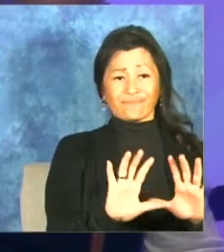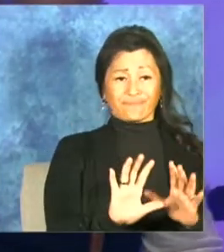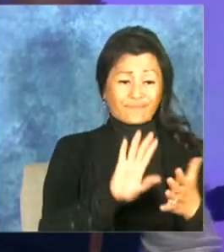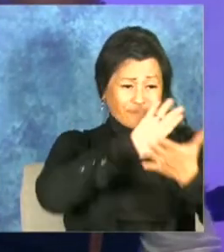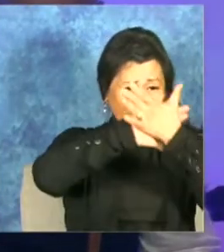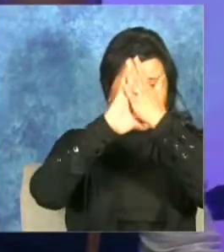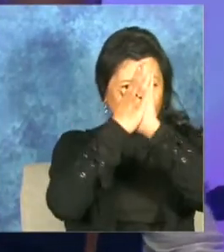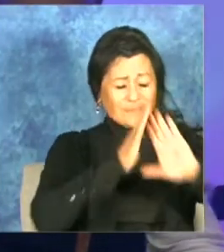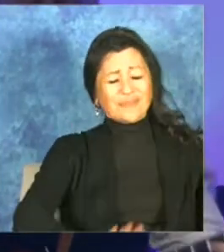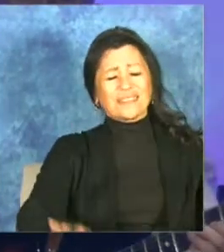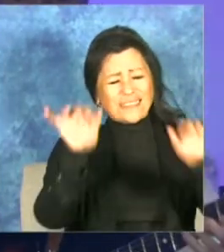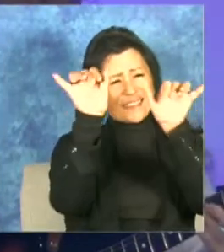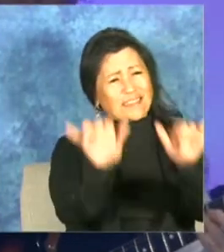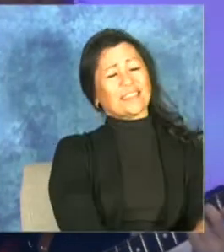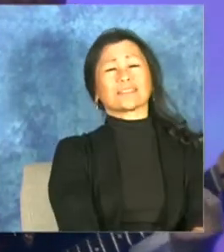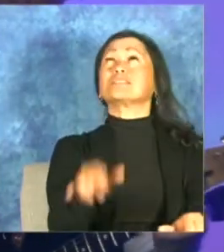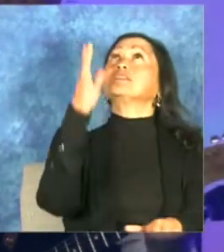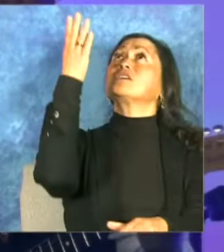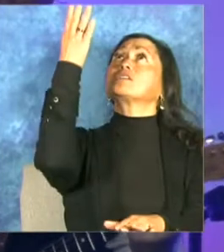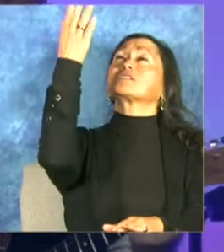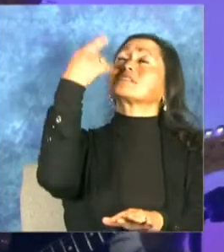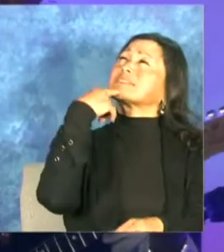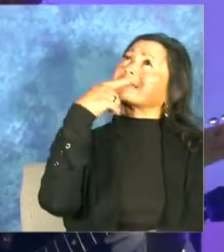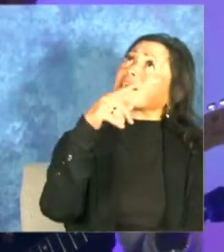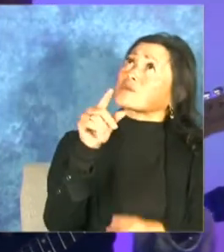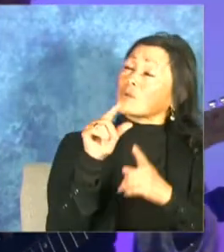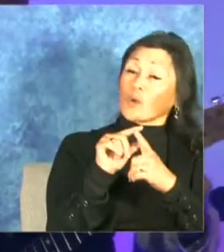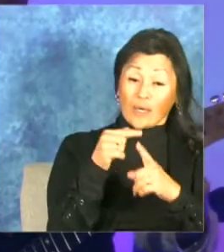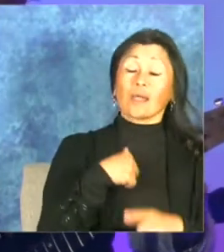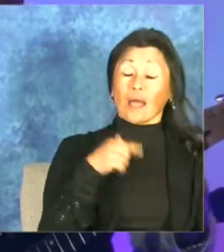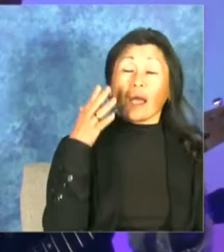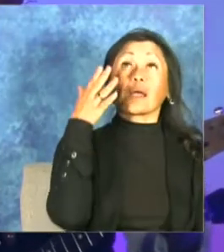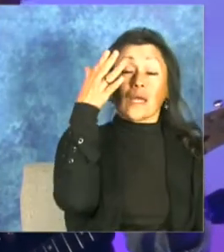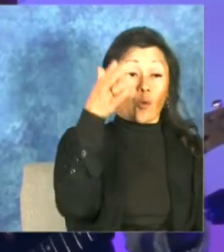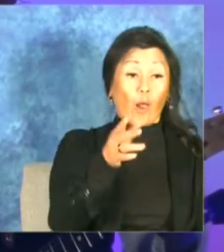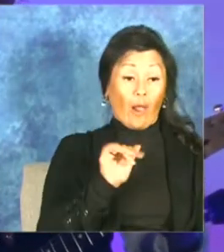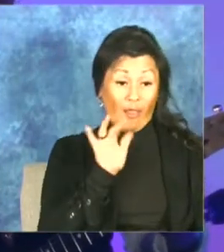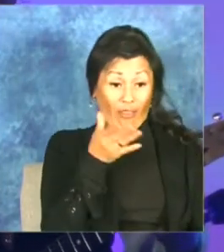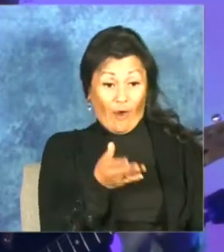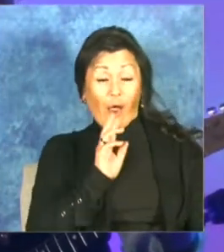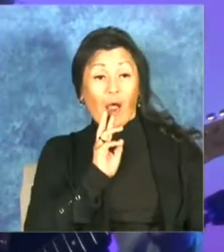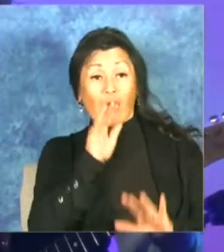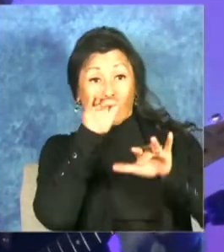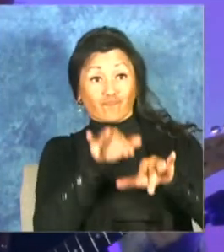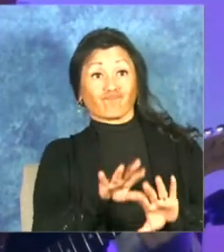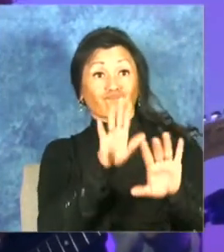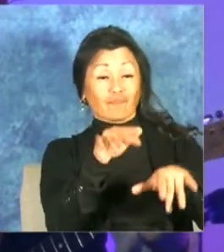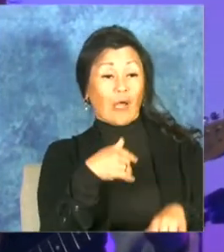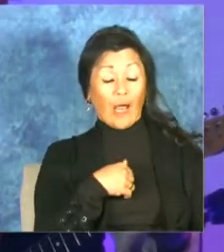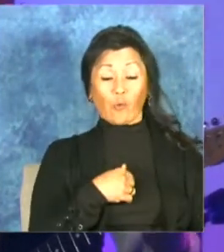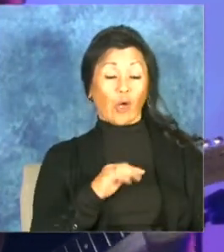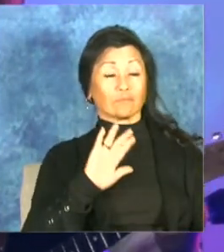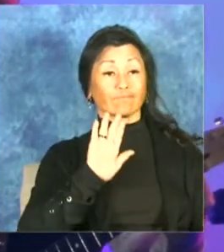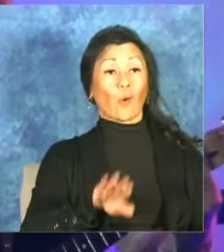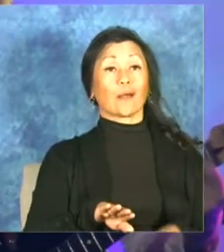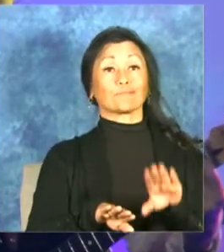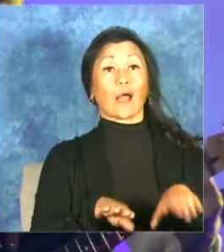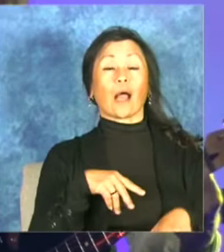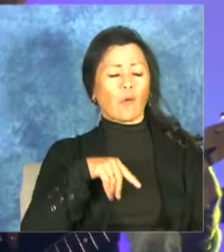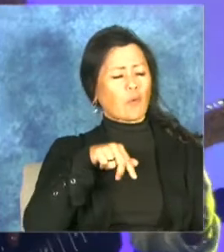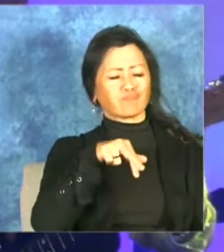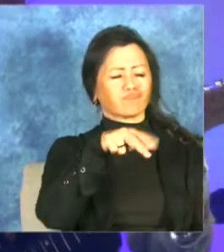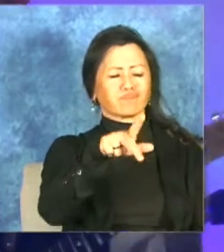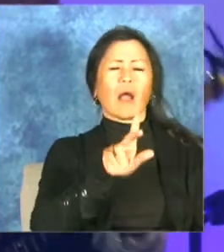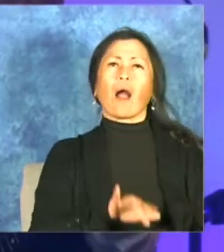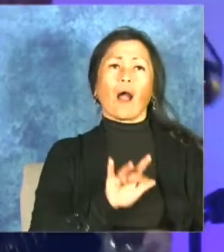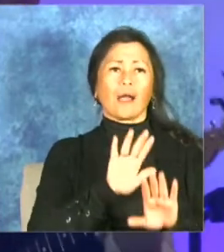storm. Peace be still, say the word and I will set my feet